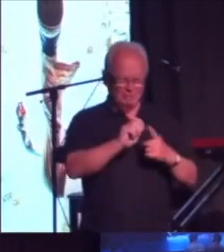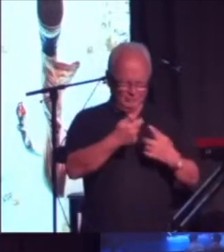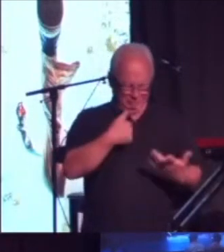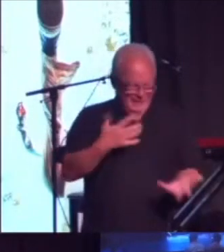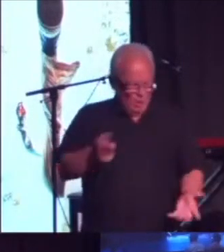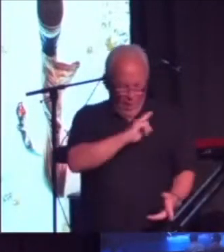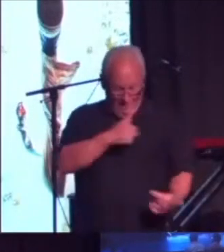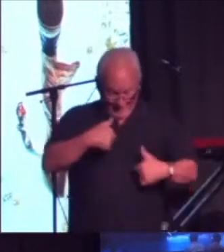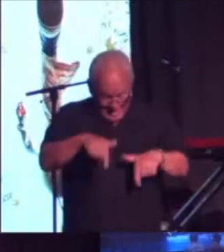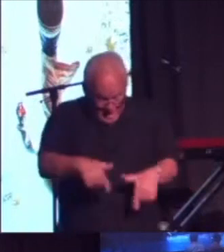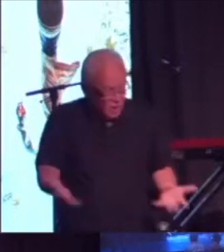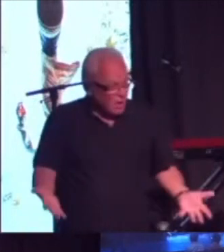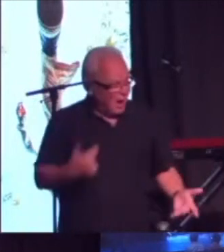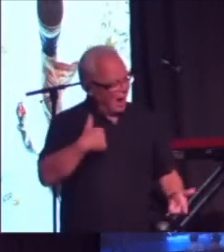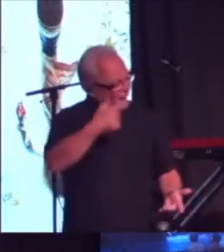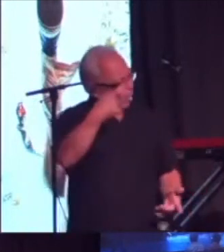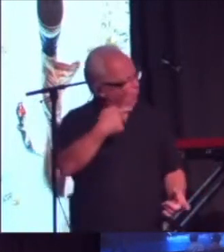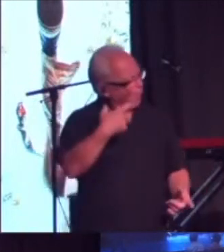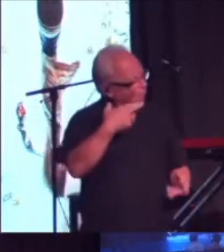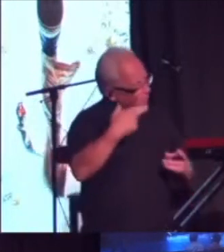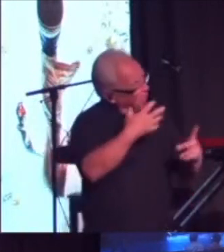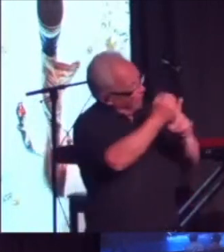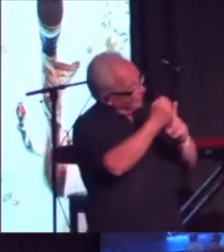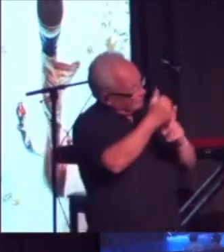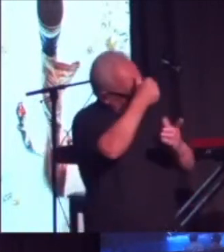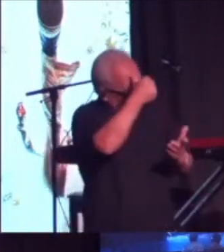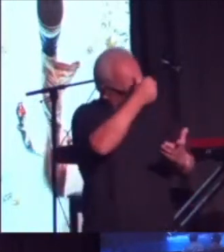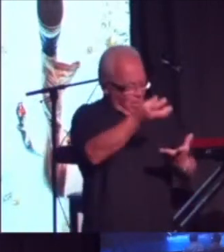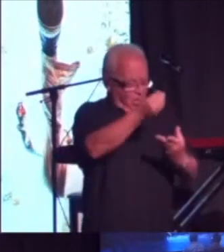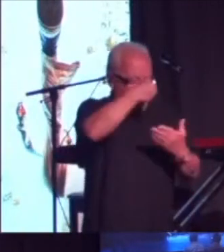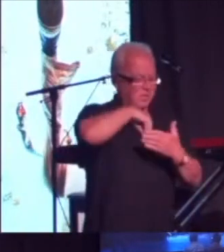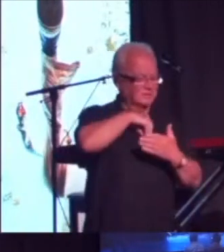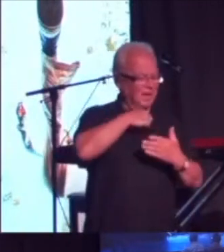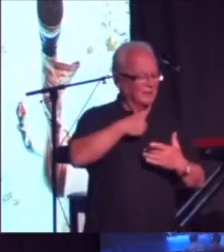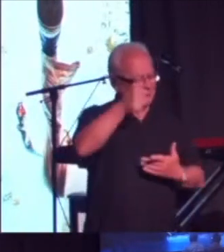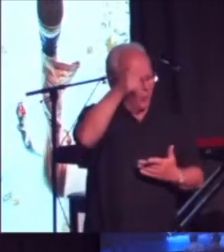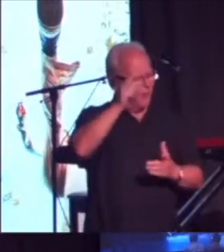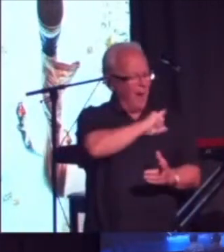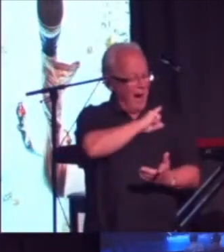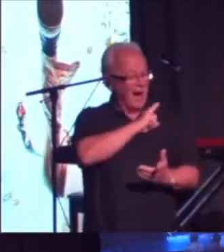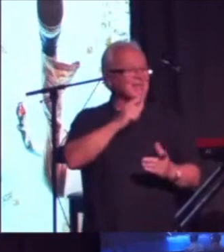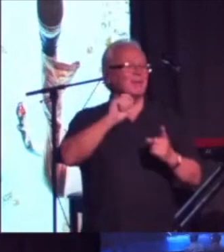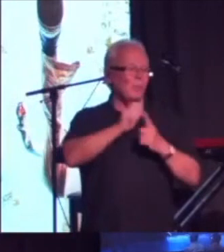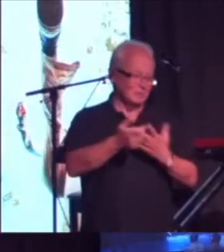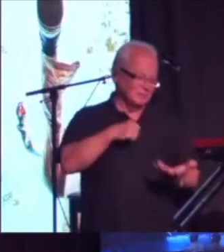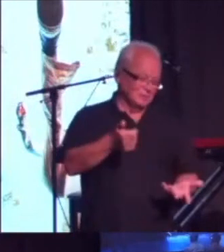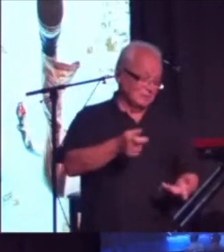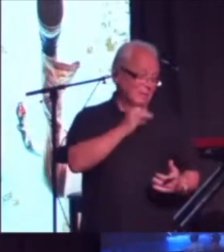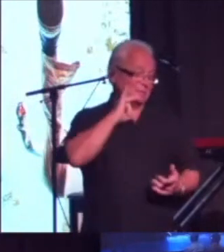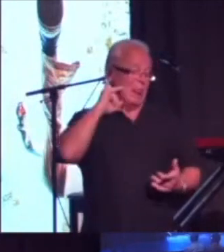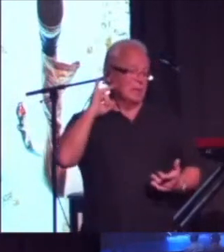convinced that life does have a point, that it's worth living, and I'll trust that because you come back again, you're now convinced of that. So today we move